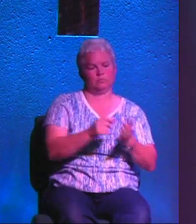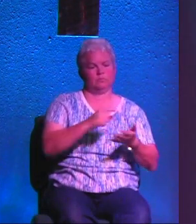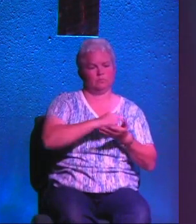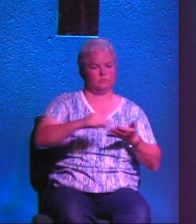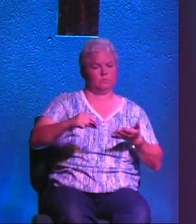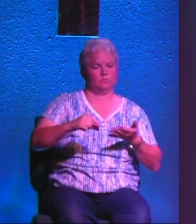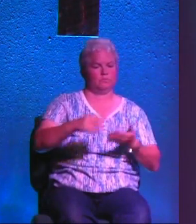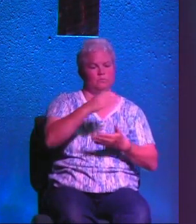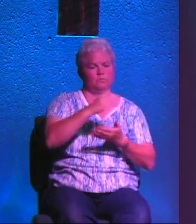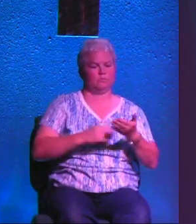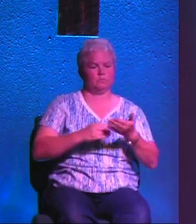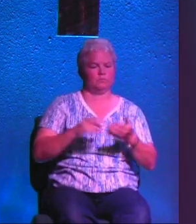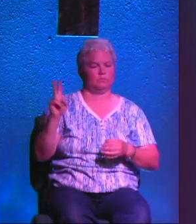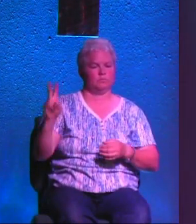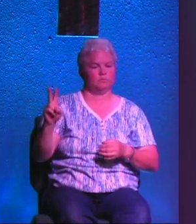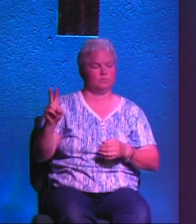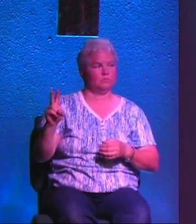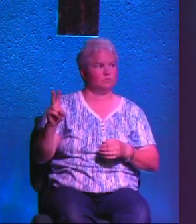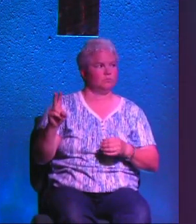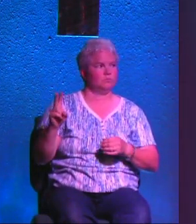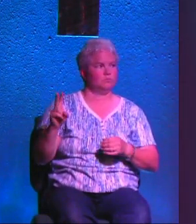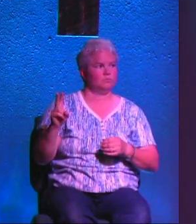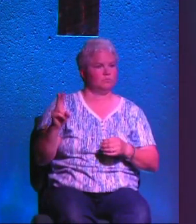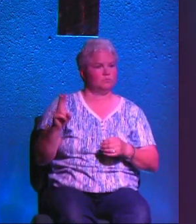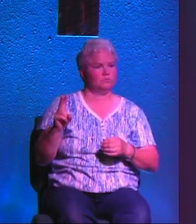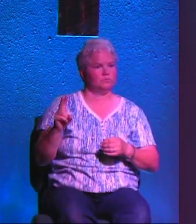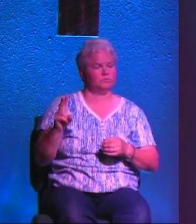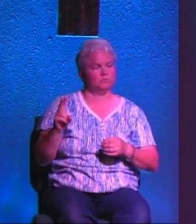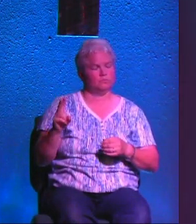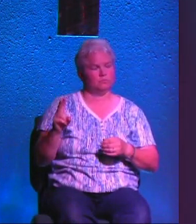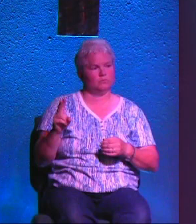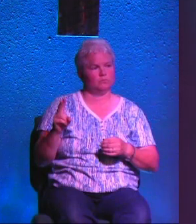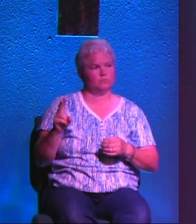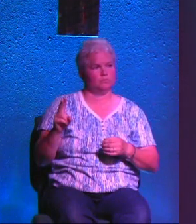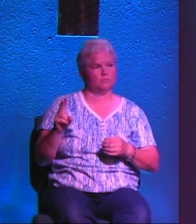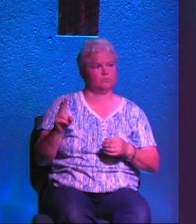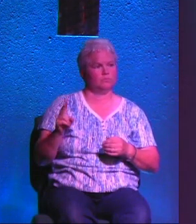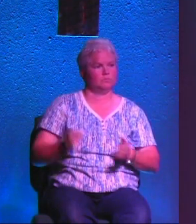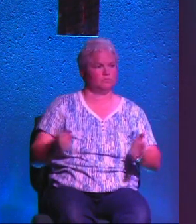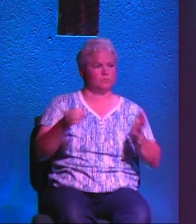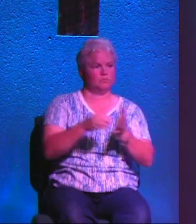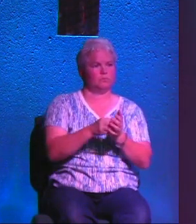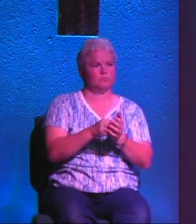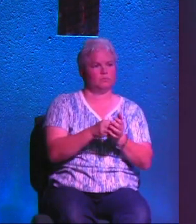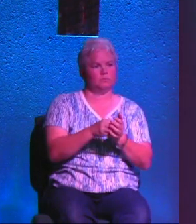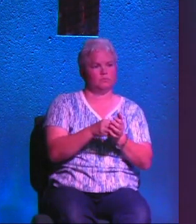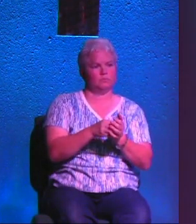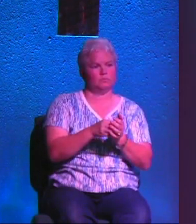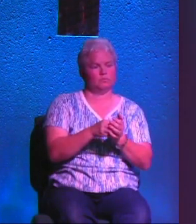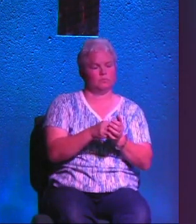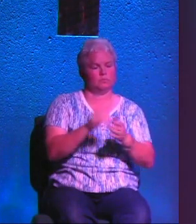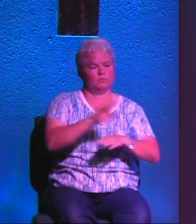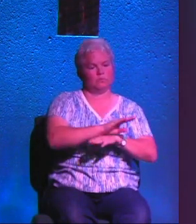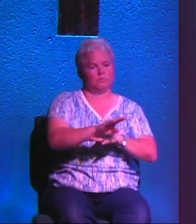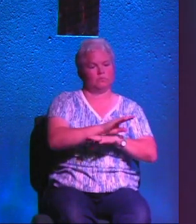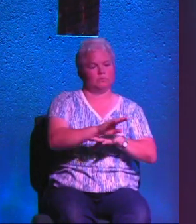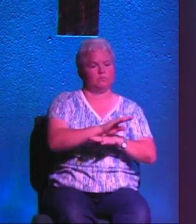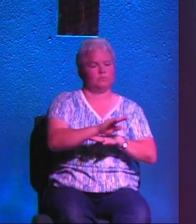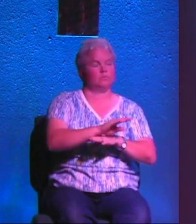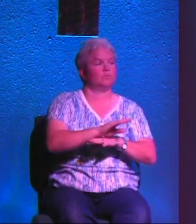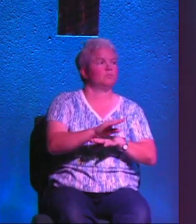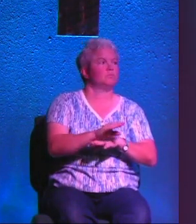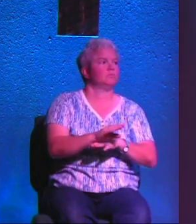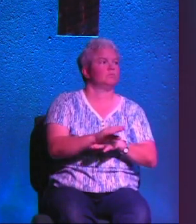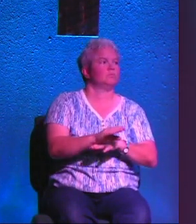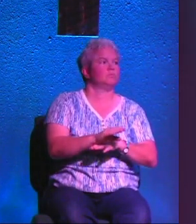of chapter 2, we're just going to talk about some things, again, that we need to put into practice. I will